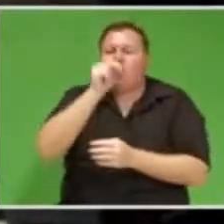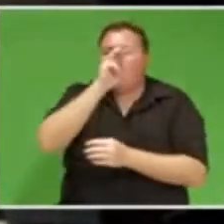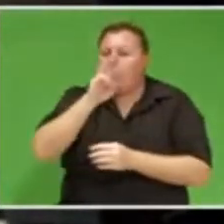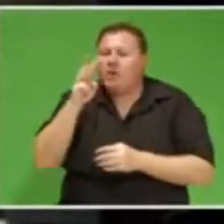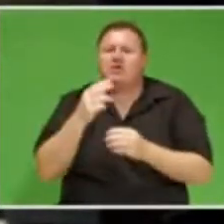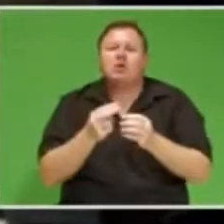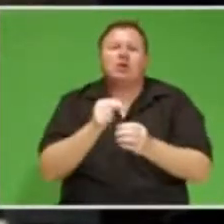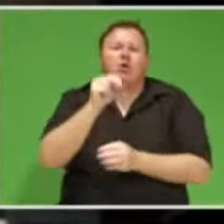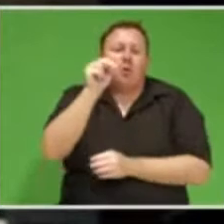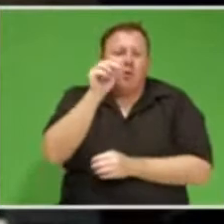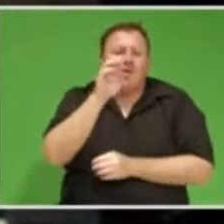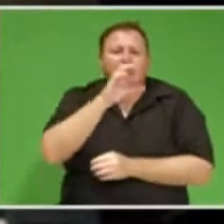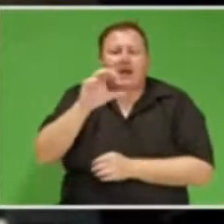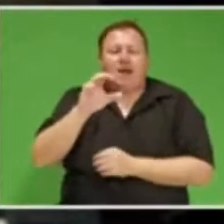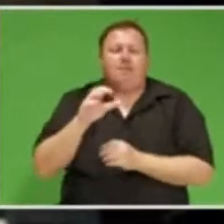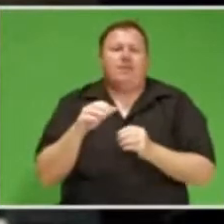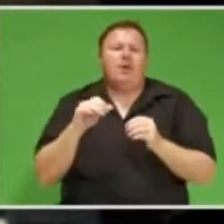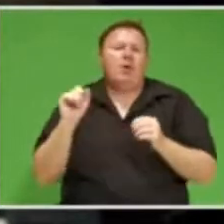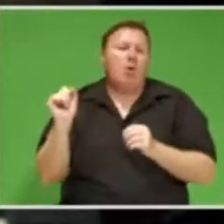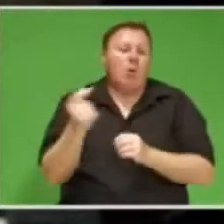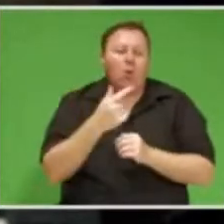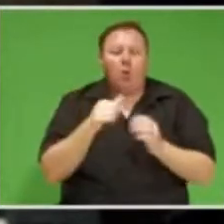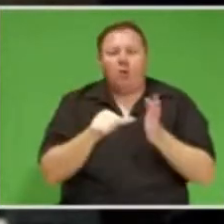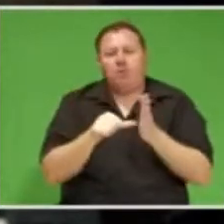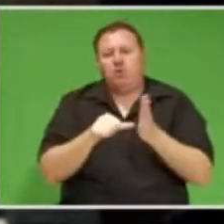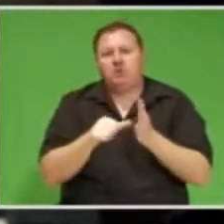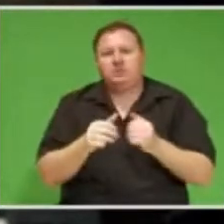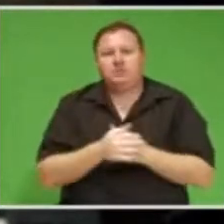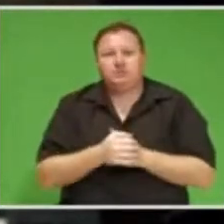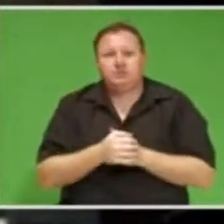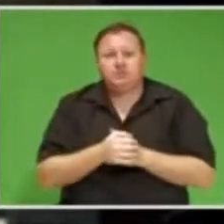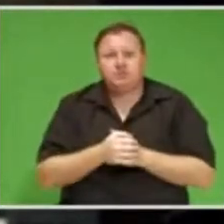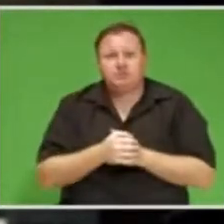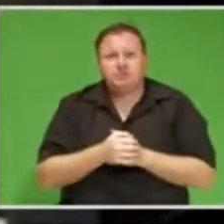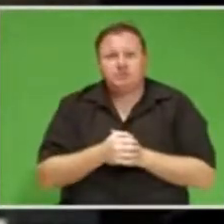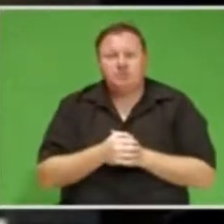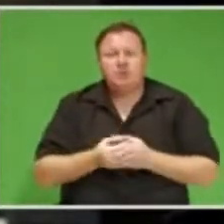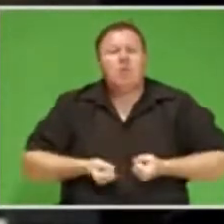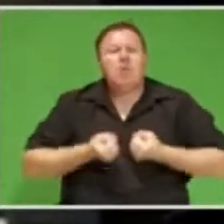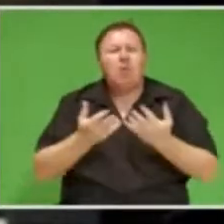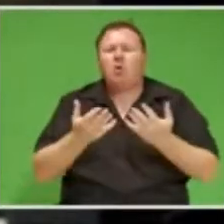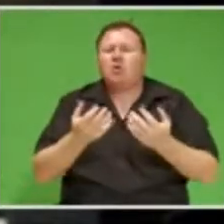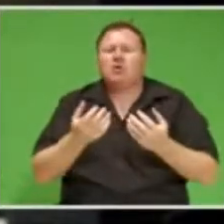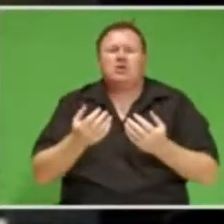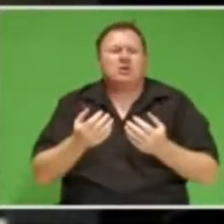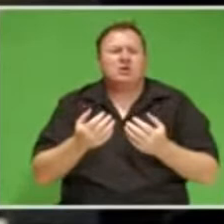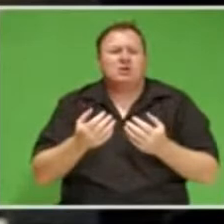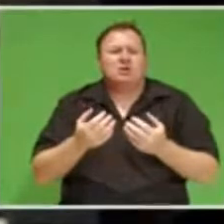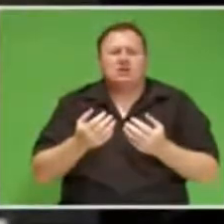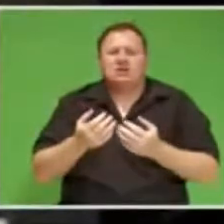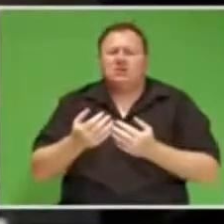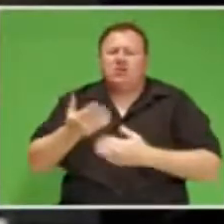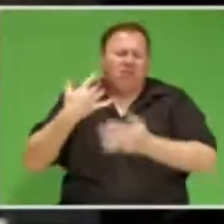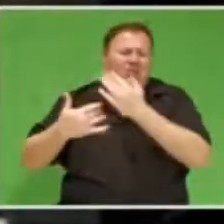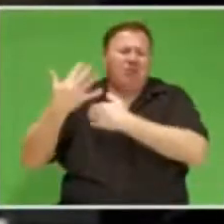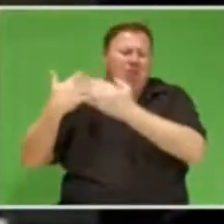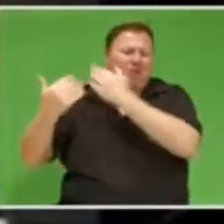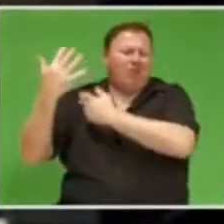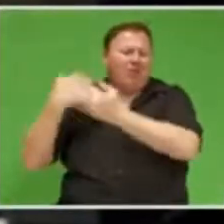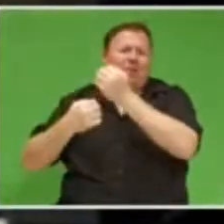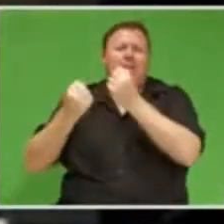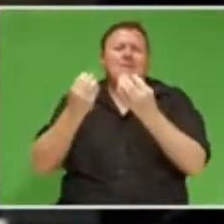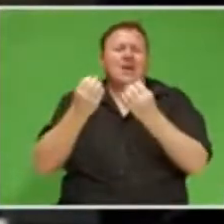Cape. Several decades after it was first proposed, and 9 years after